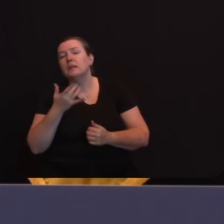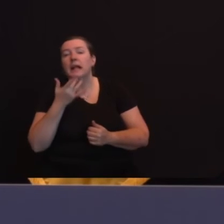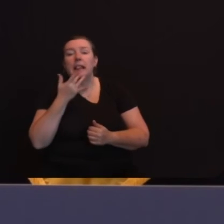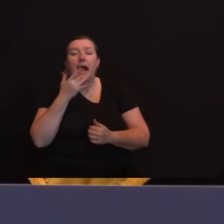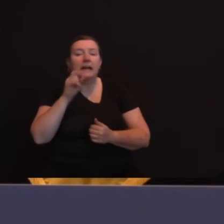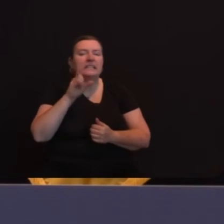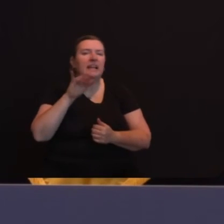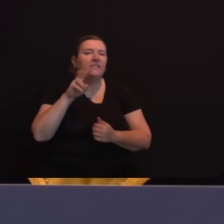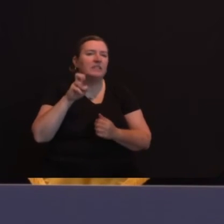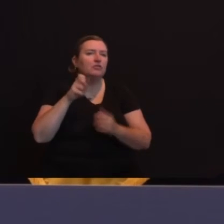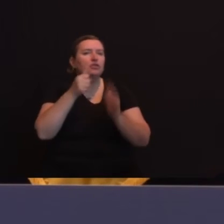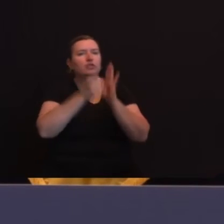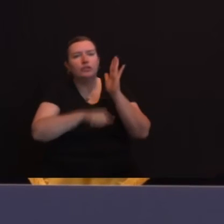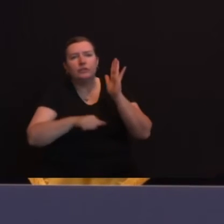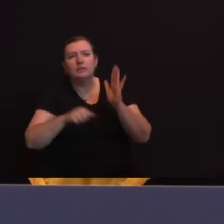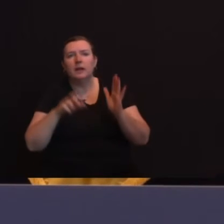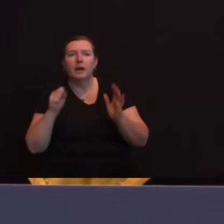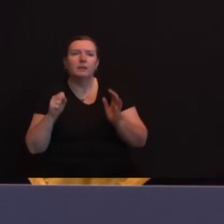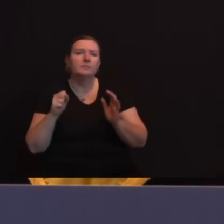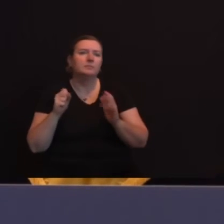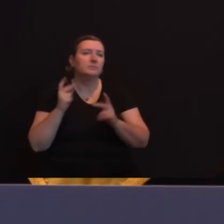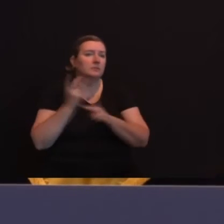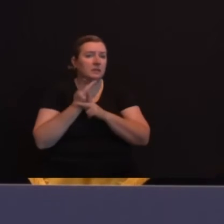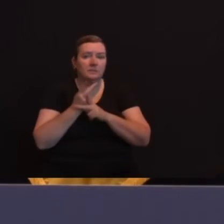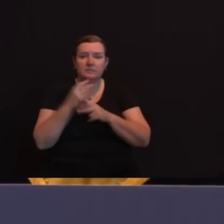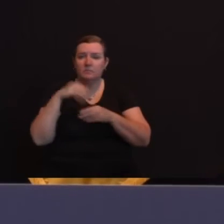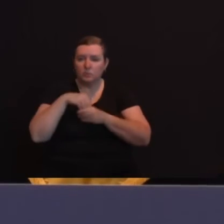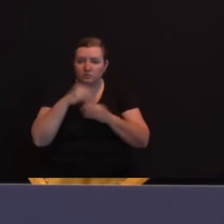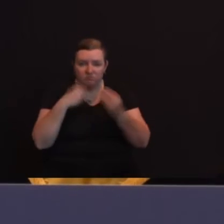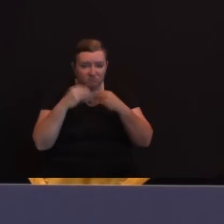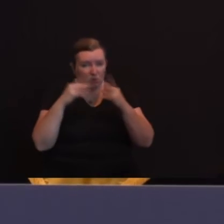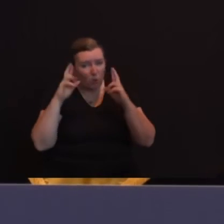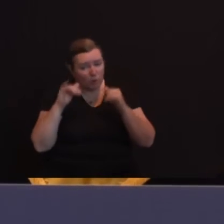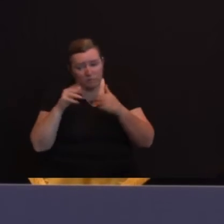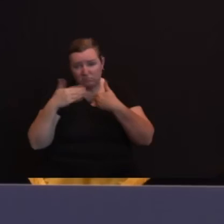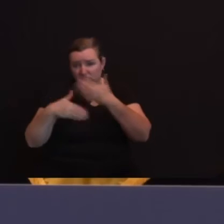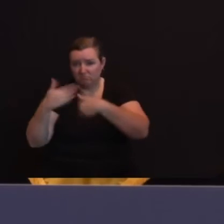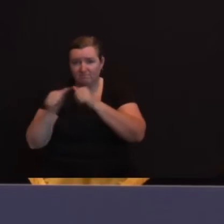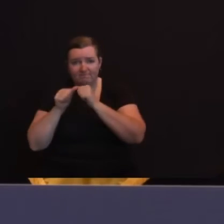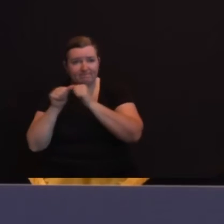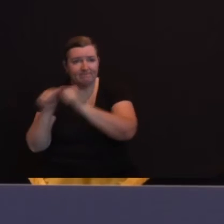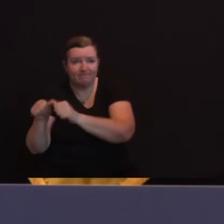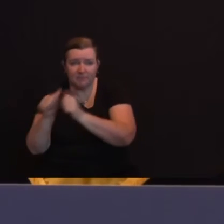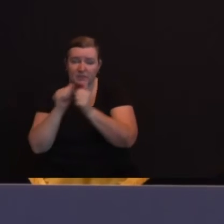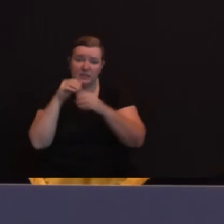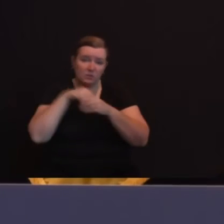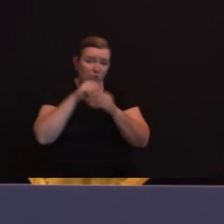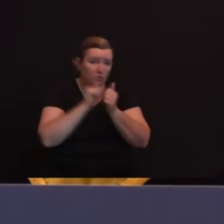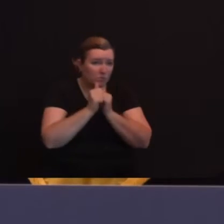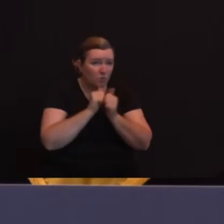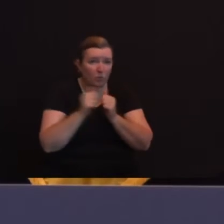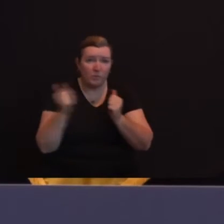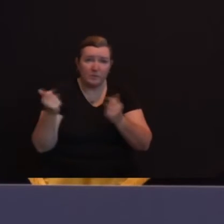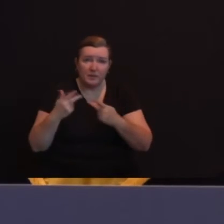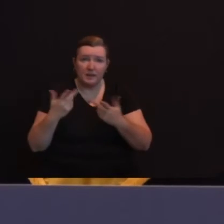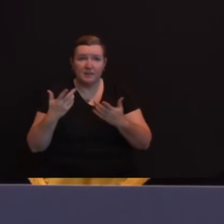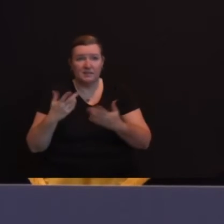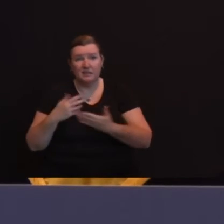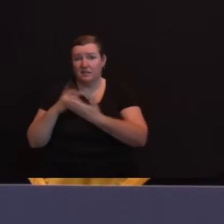dining, please God. I hope we can keep indoor sports. But those are challenges, right? Yeah, it all depends on people's